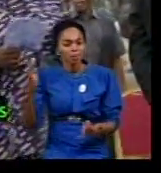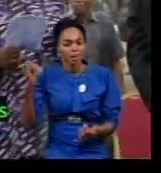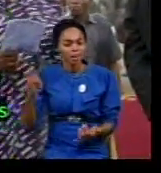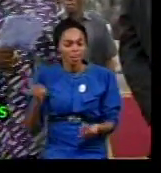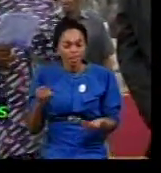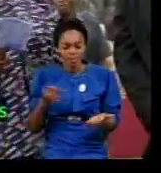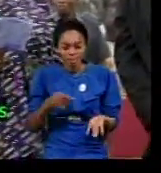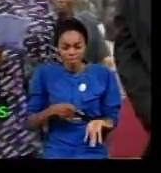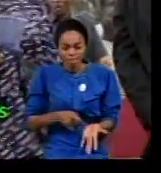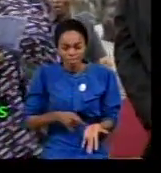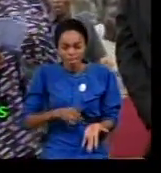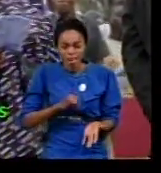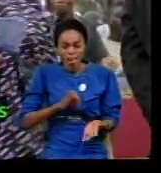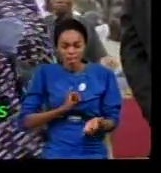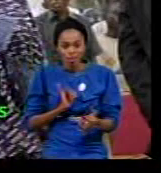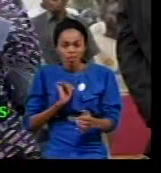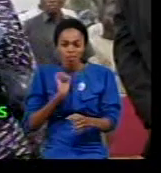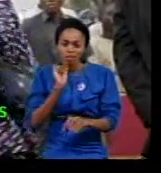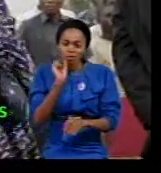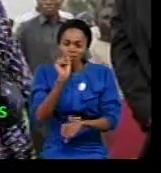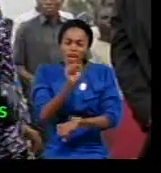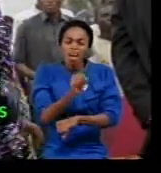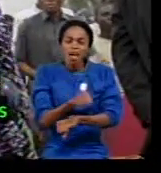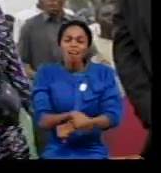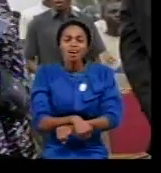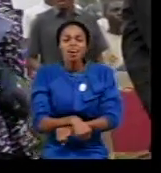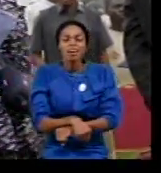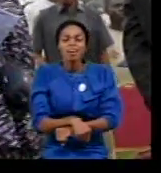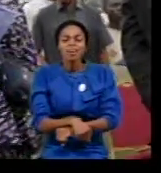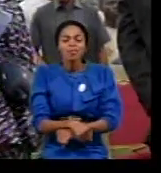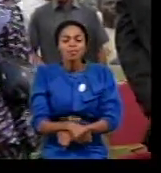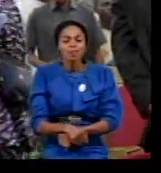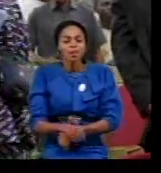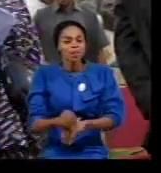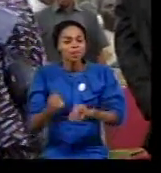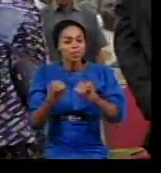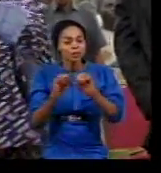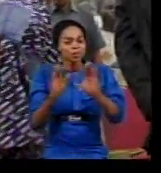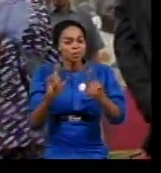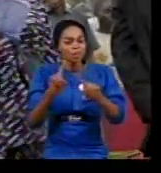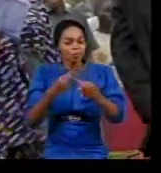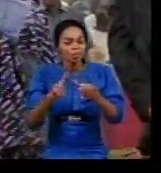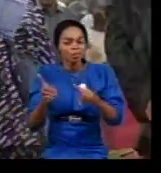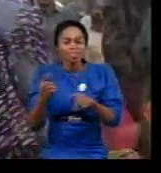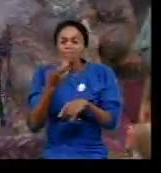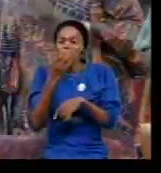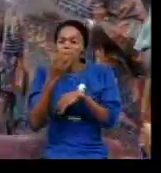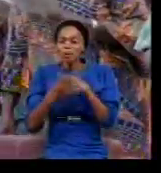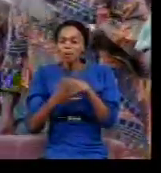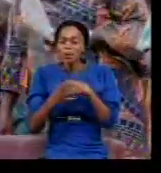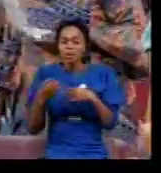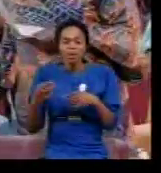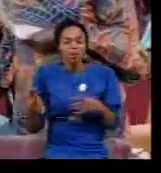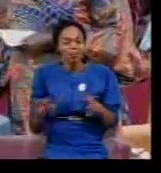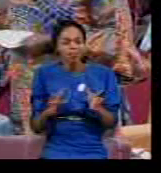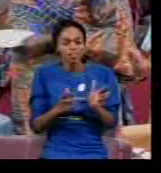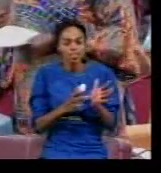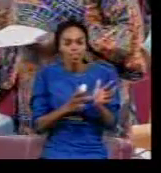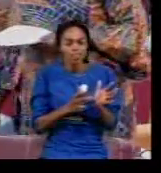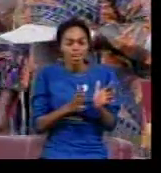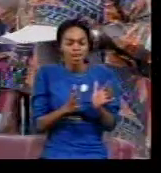me void, but it shall accomplish that which I please, and shall prosper in the